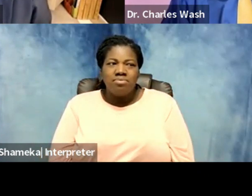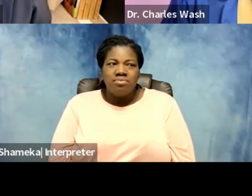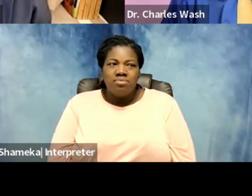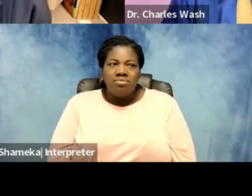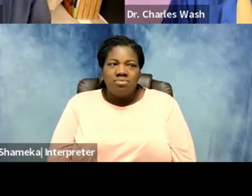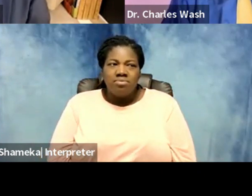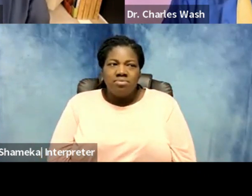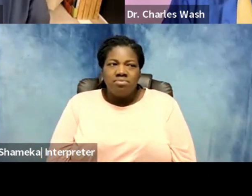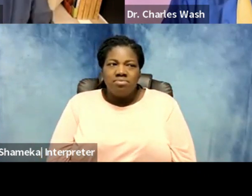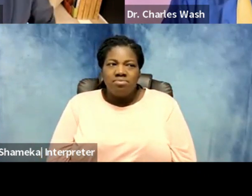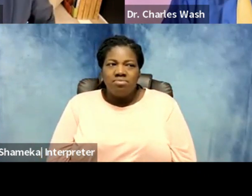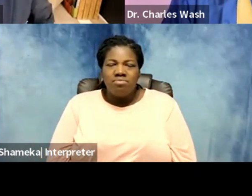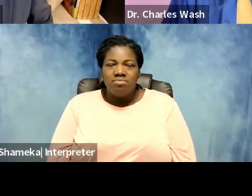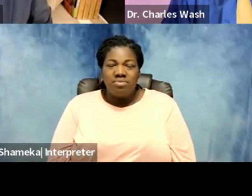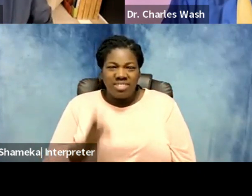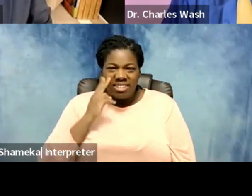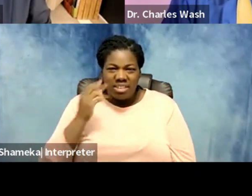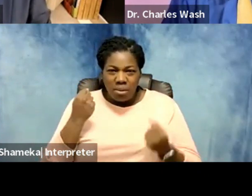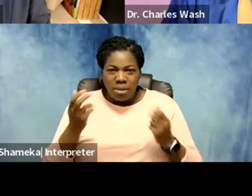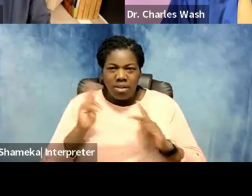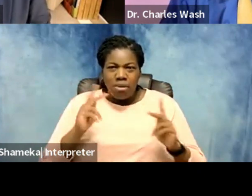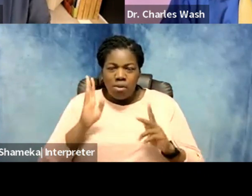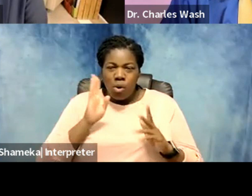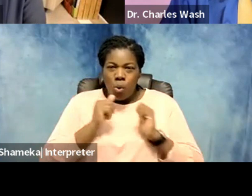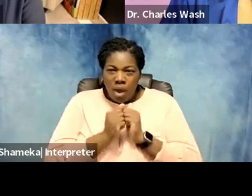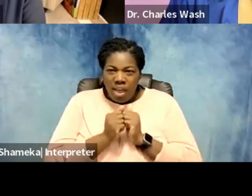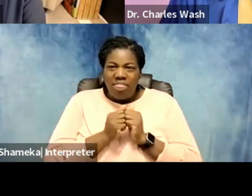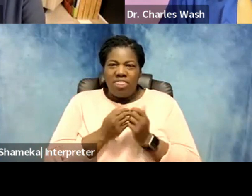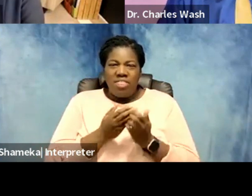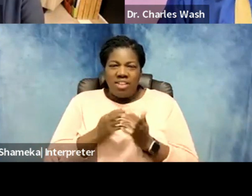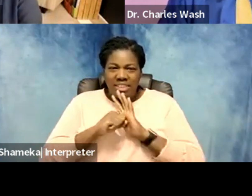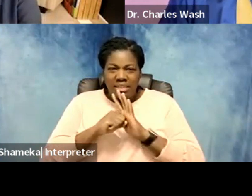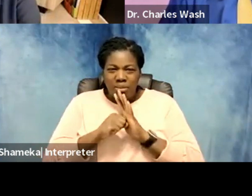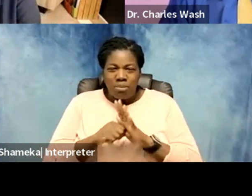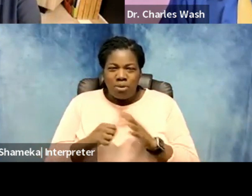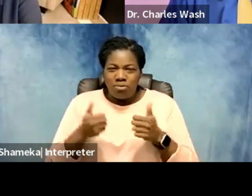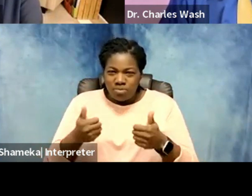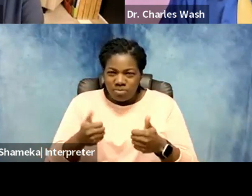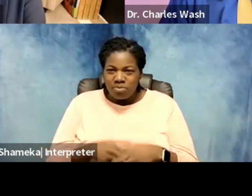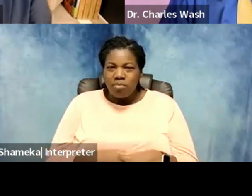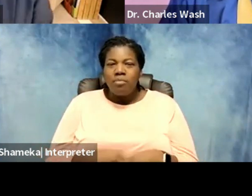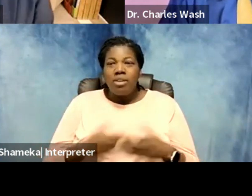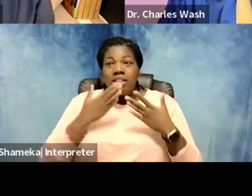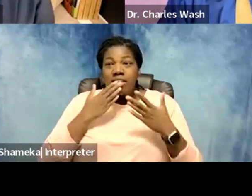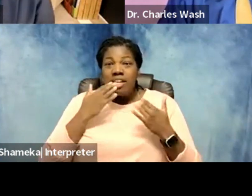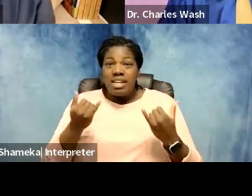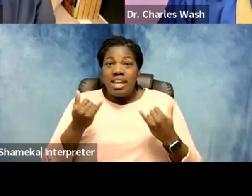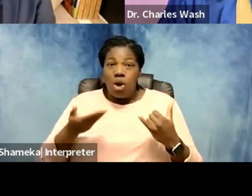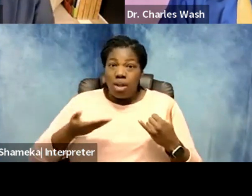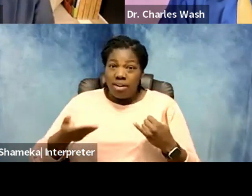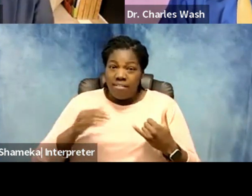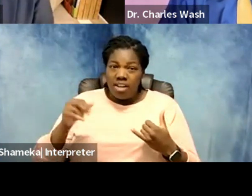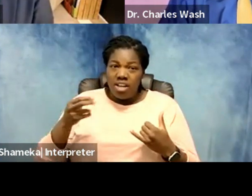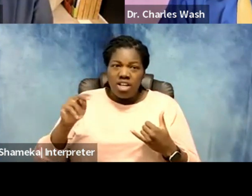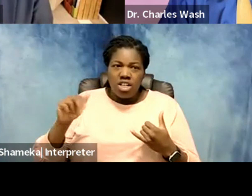All right, yeah. So I see some people with the icons. Good job. Good job. So thank you. And I now invite Jonna